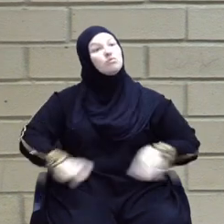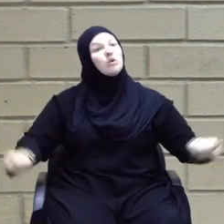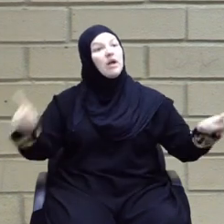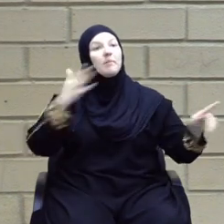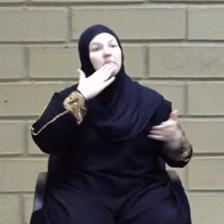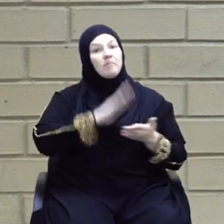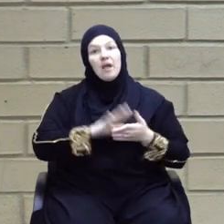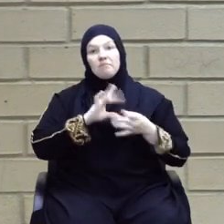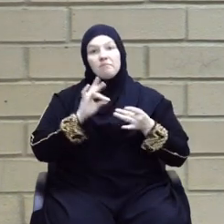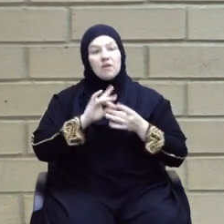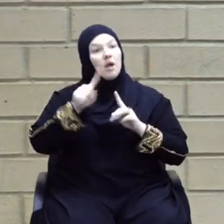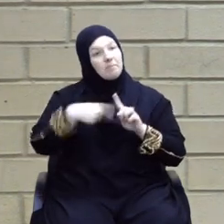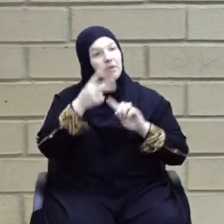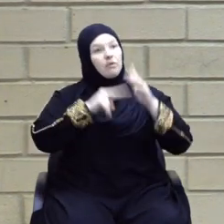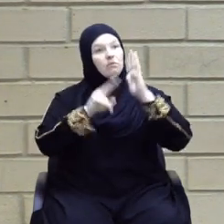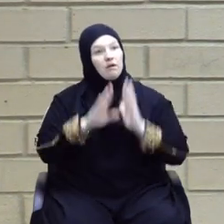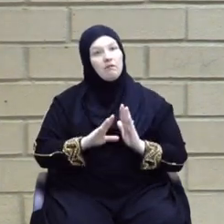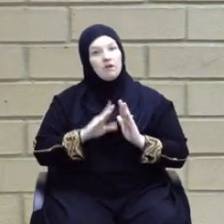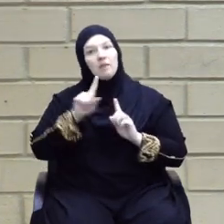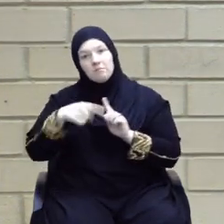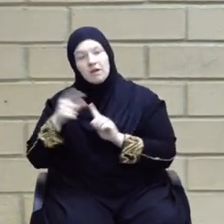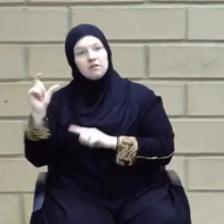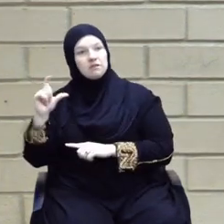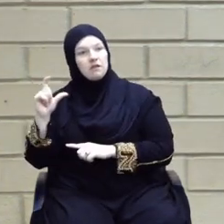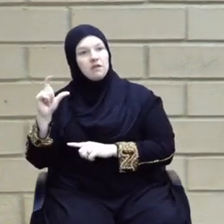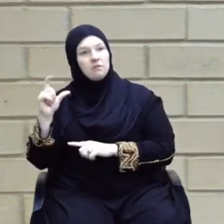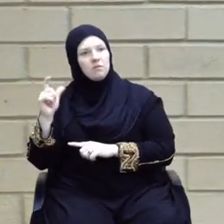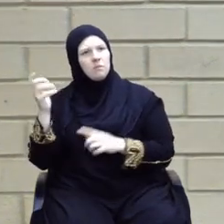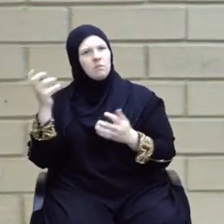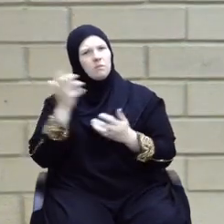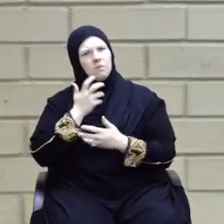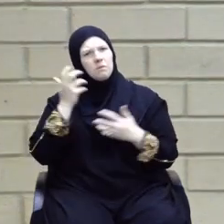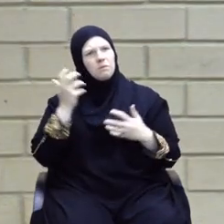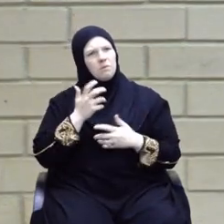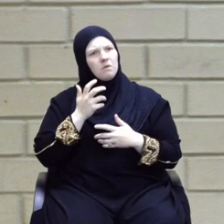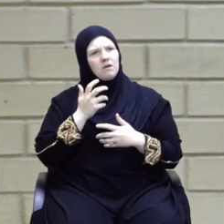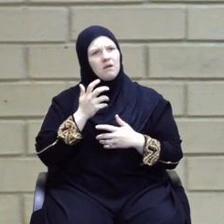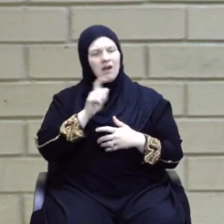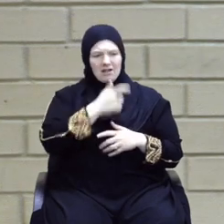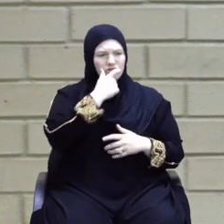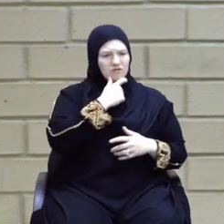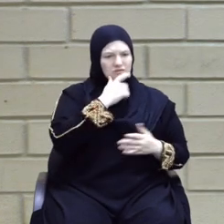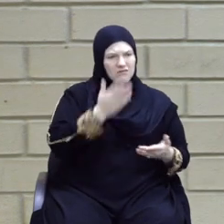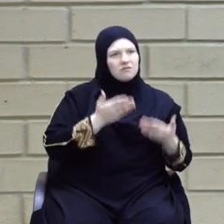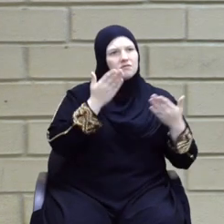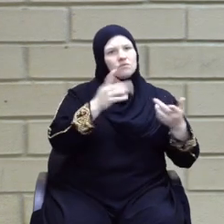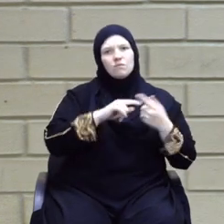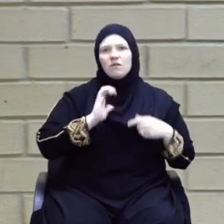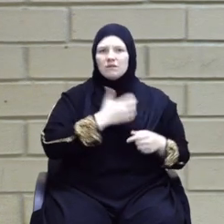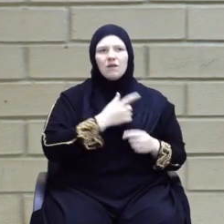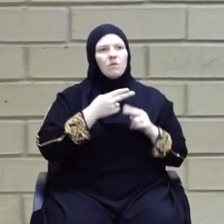It what resembles the stage of being strangers, as the hadith suggests to us.